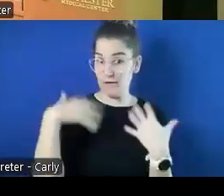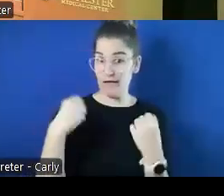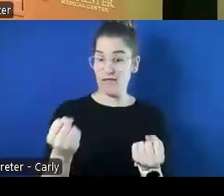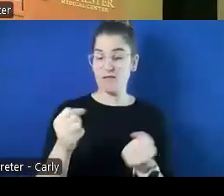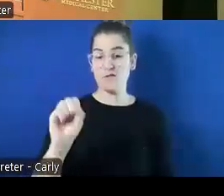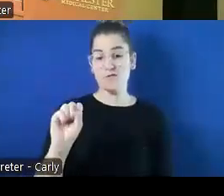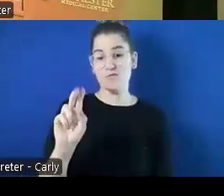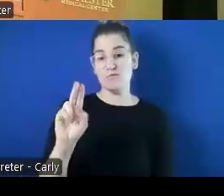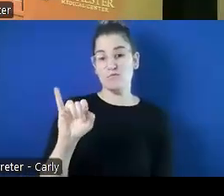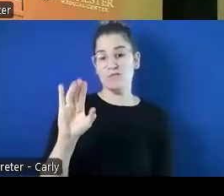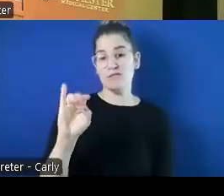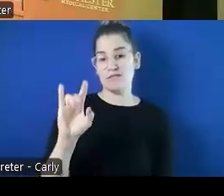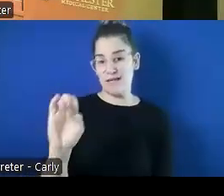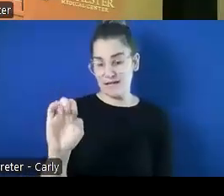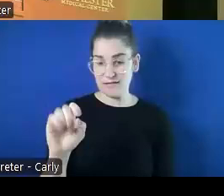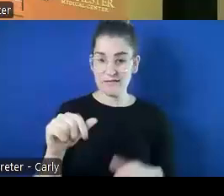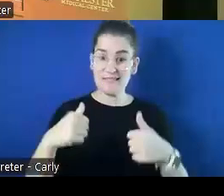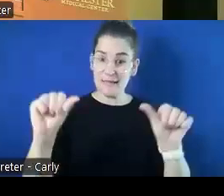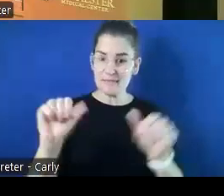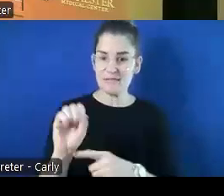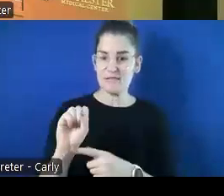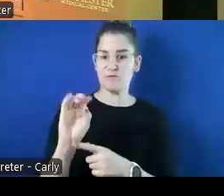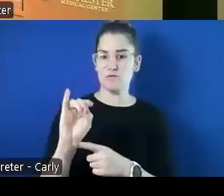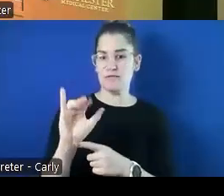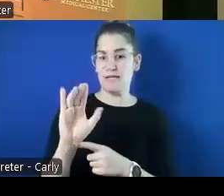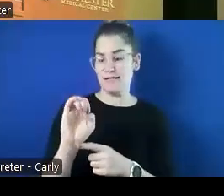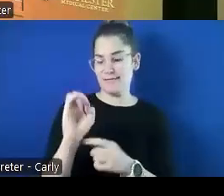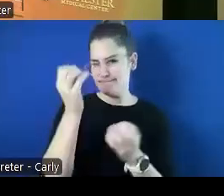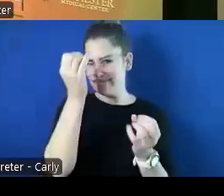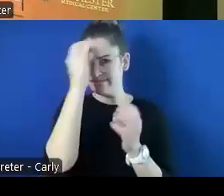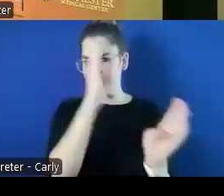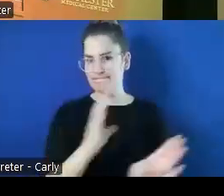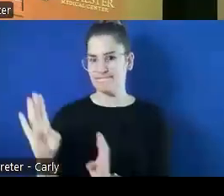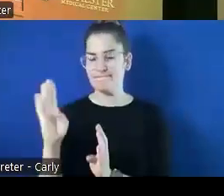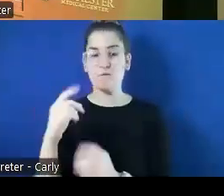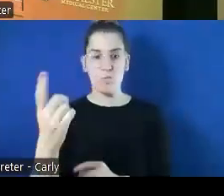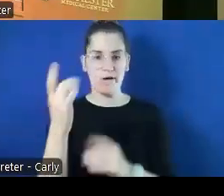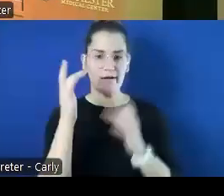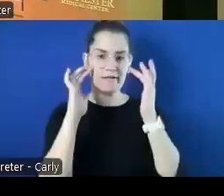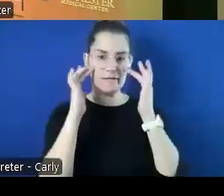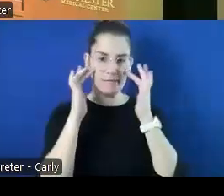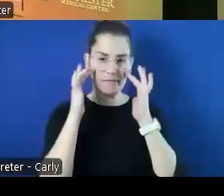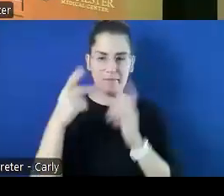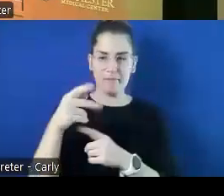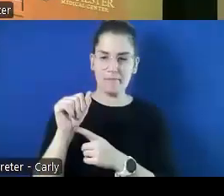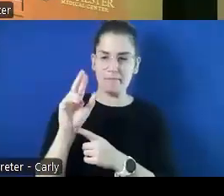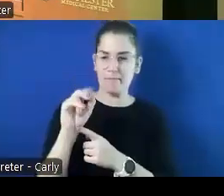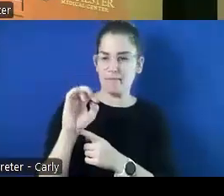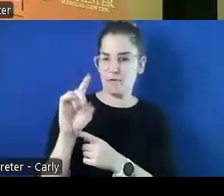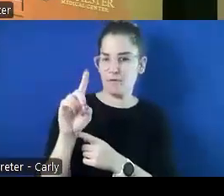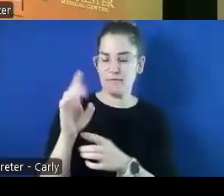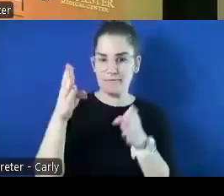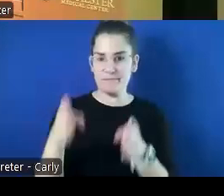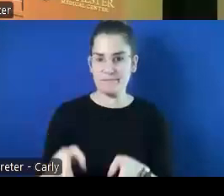attempts, suicidal ideation. We had a paranoid individual. Some of these individuals were transported to the